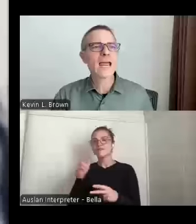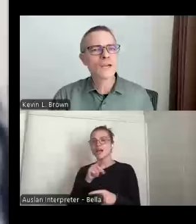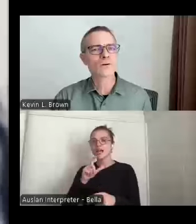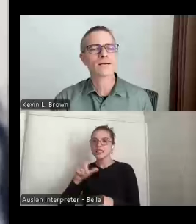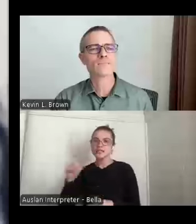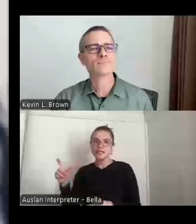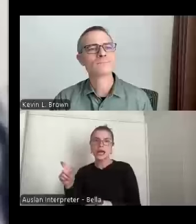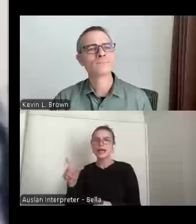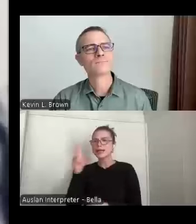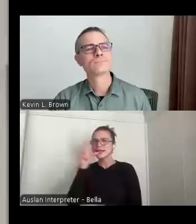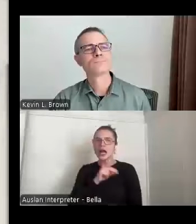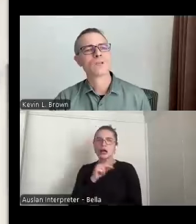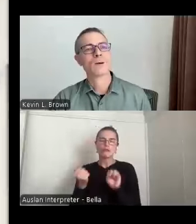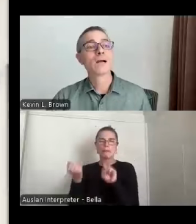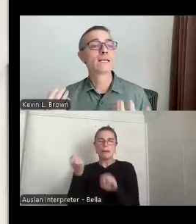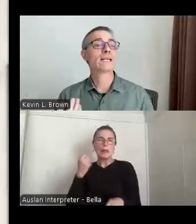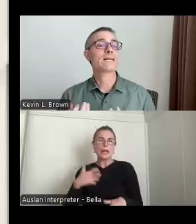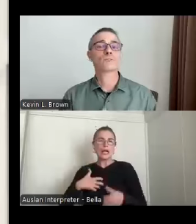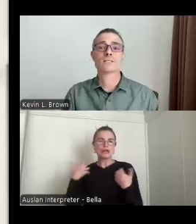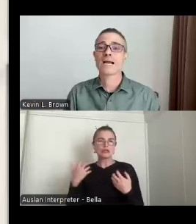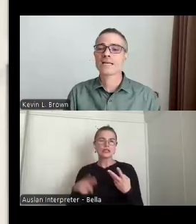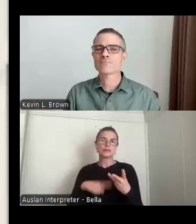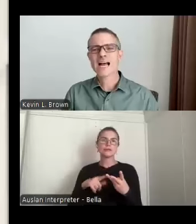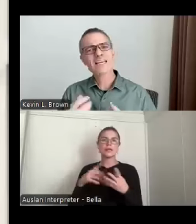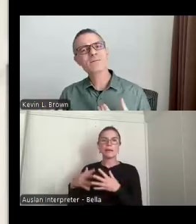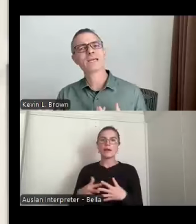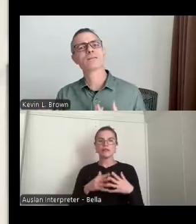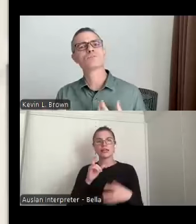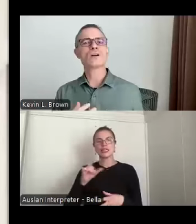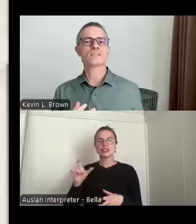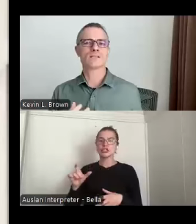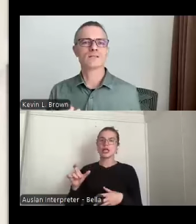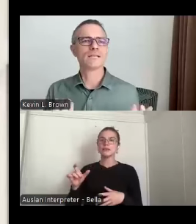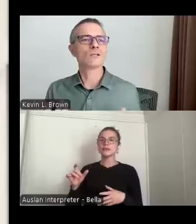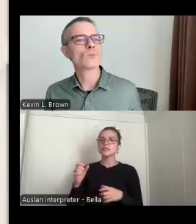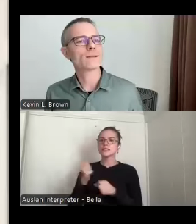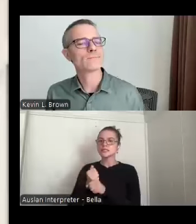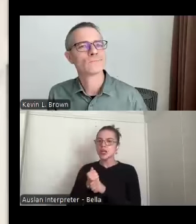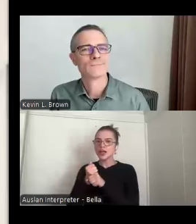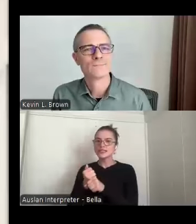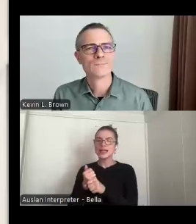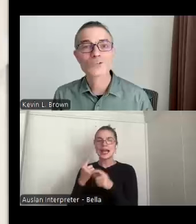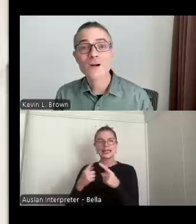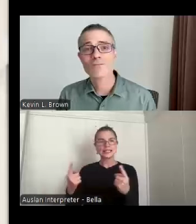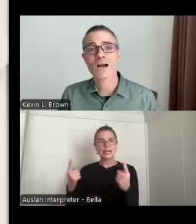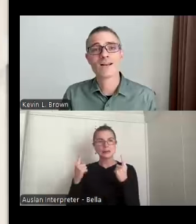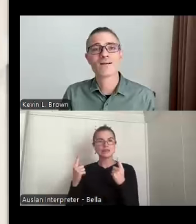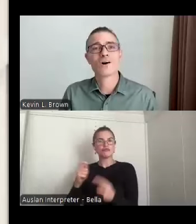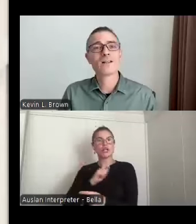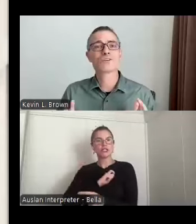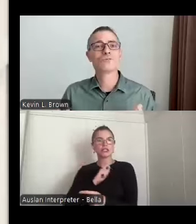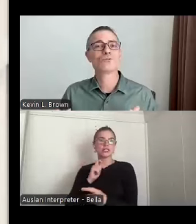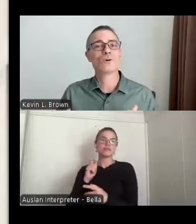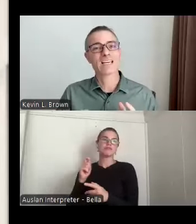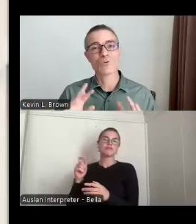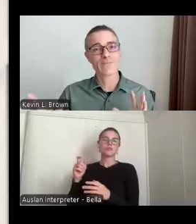they're angry. American Cancer Society, academic, trusted, and corporate. It's great, right? All I